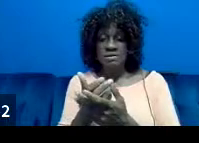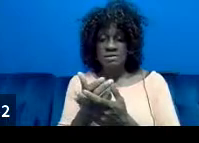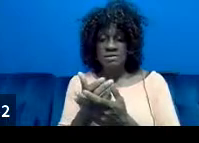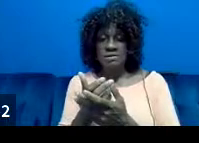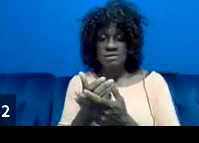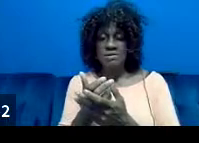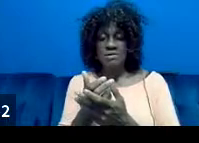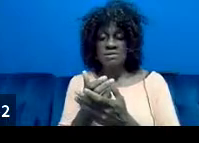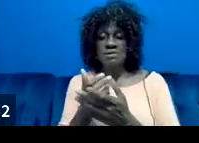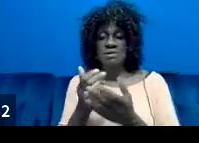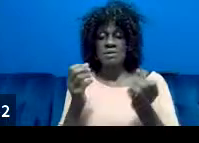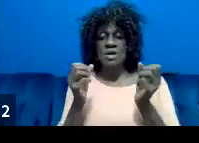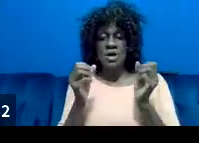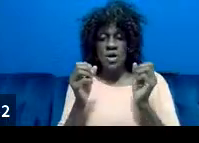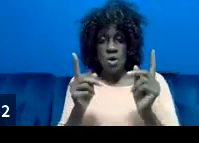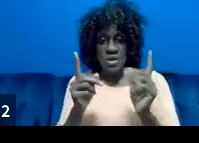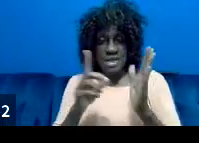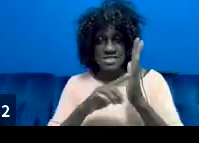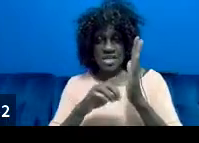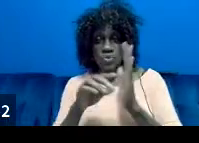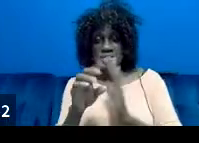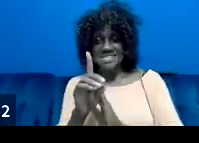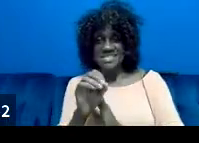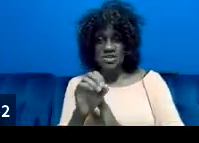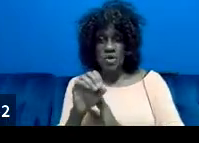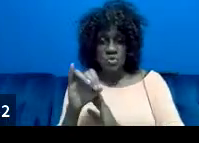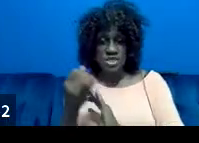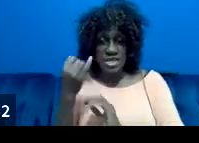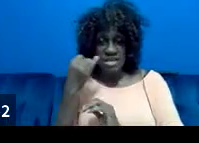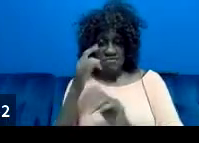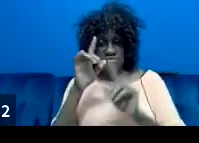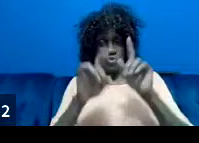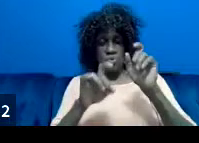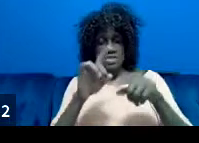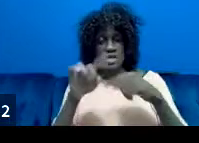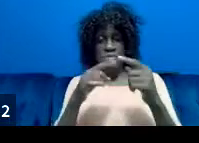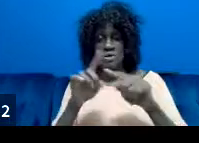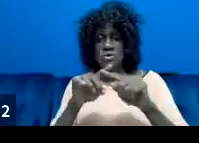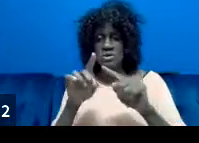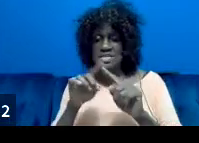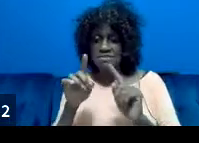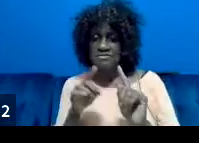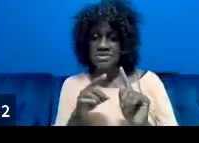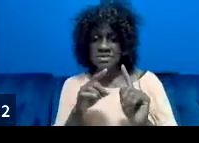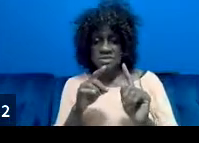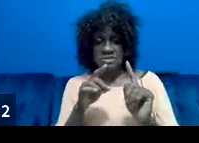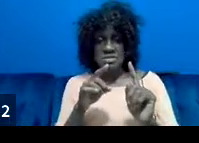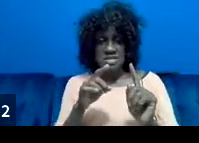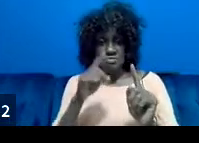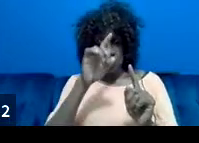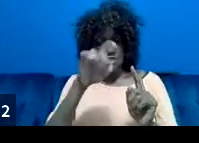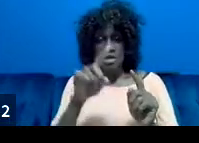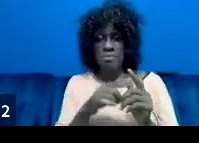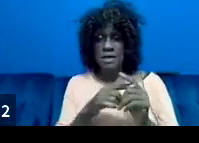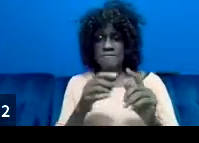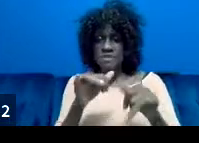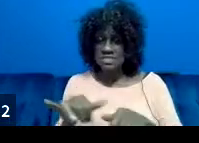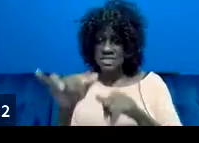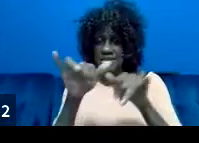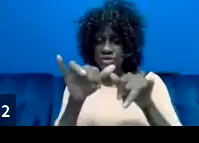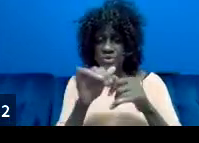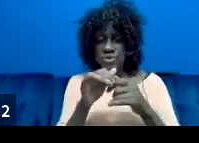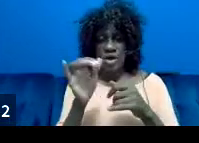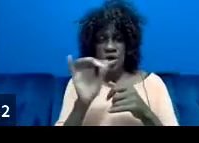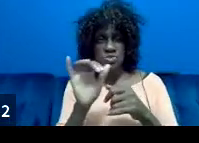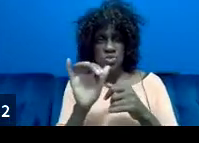Okay, so check with DOJ if you have questions about specific application of the standard, and that holds true to the